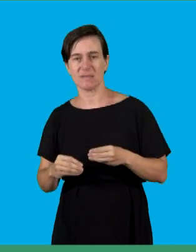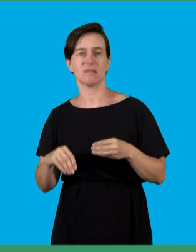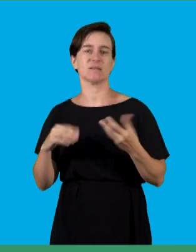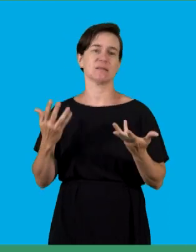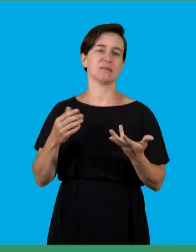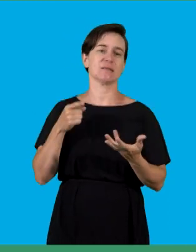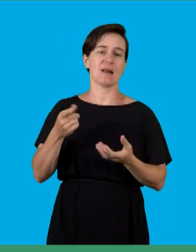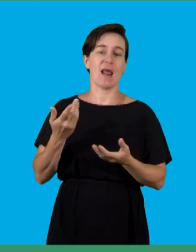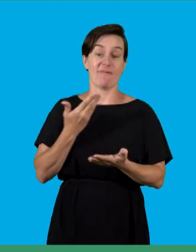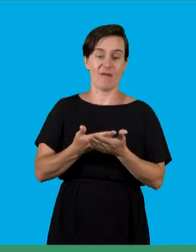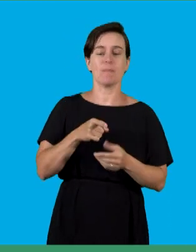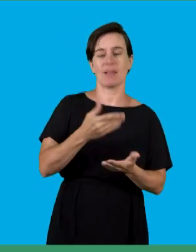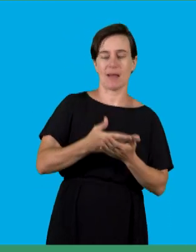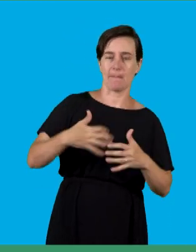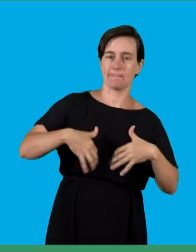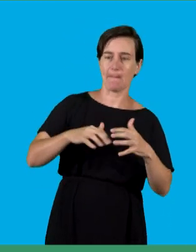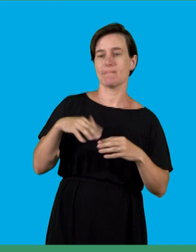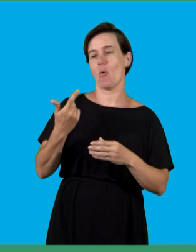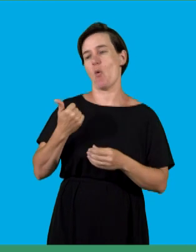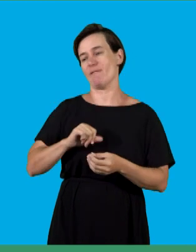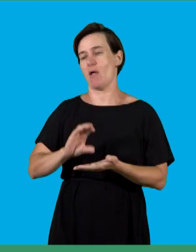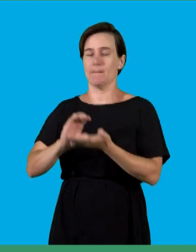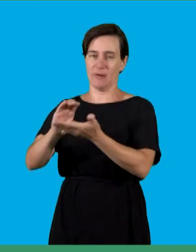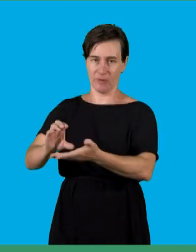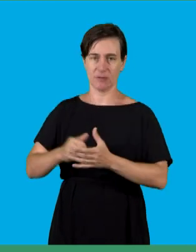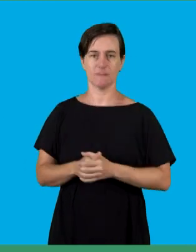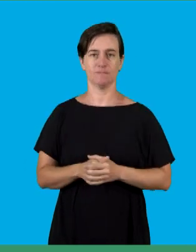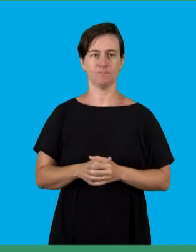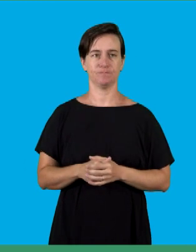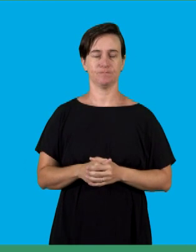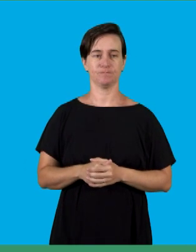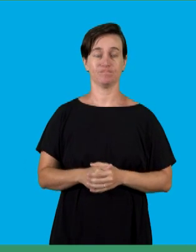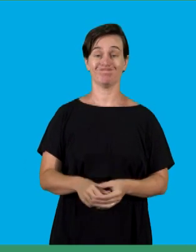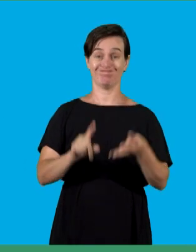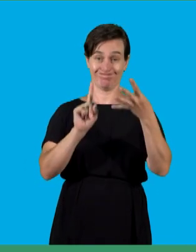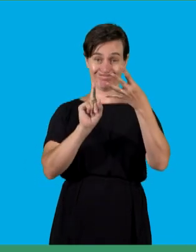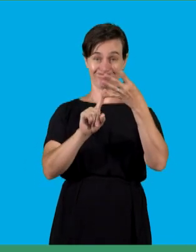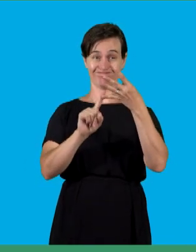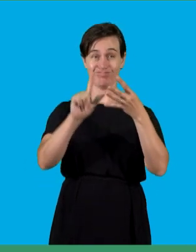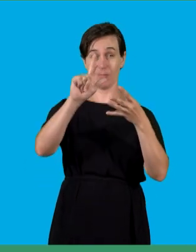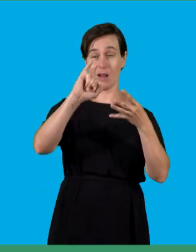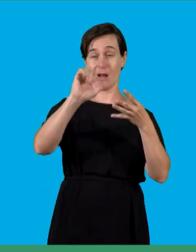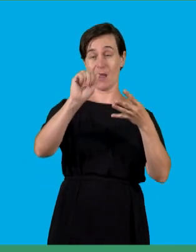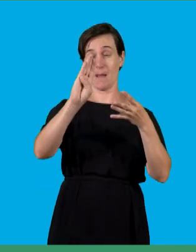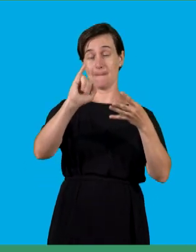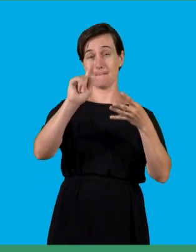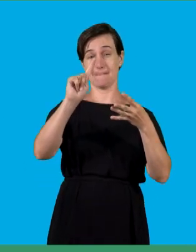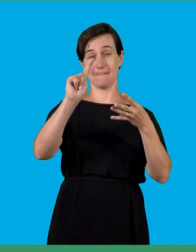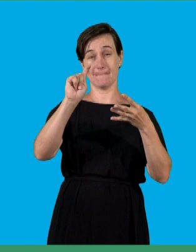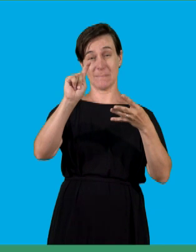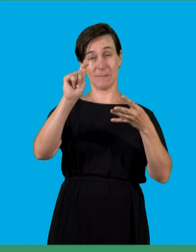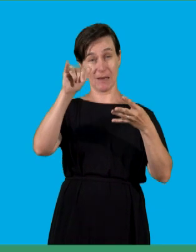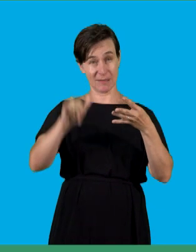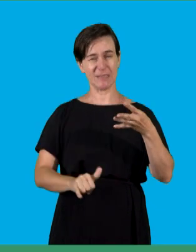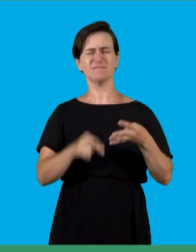as starting a company or investing. Another terms, we have liability,